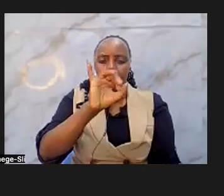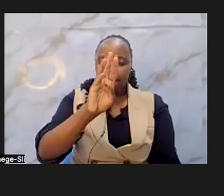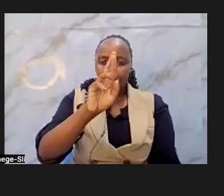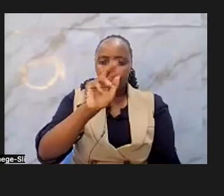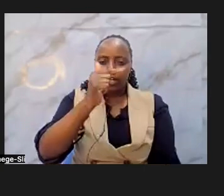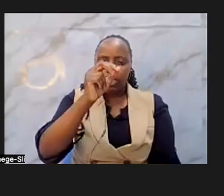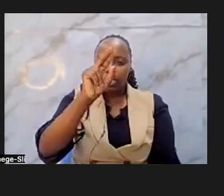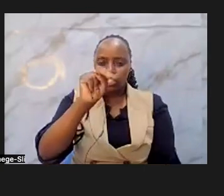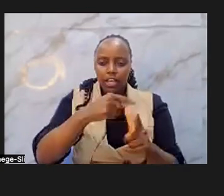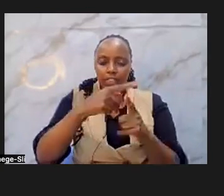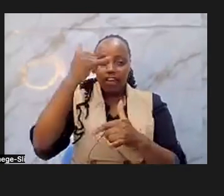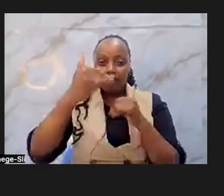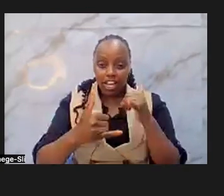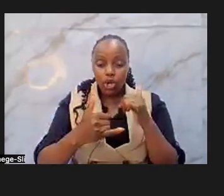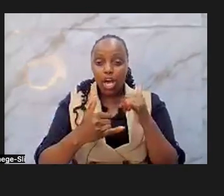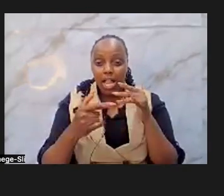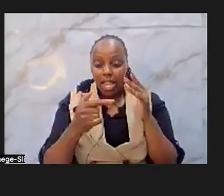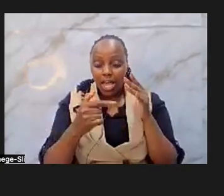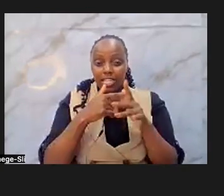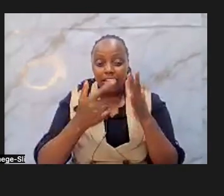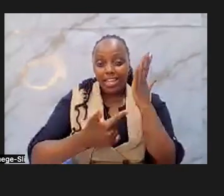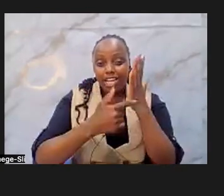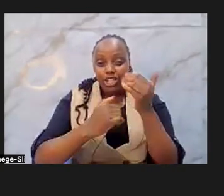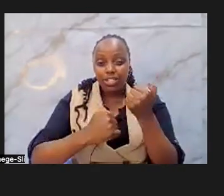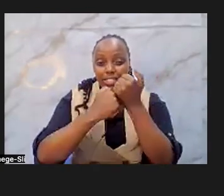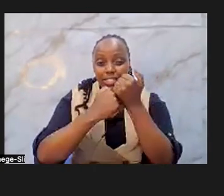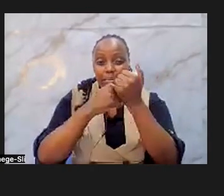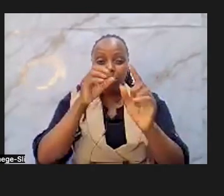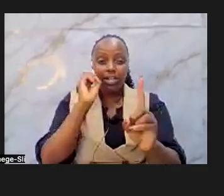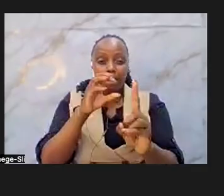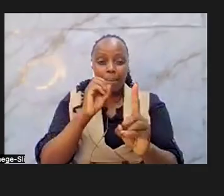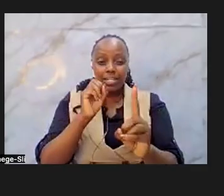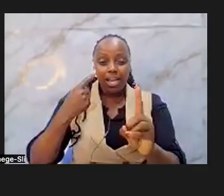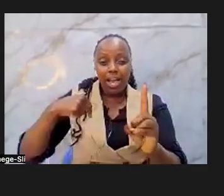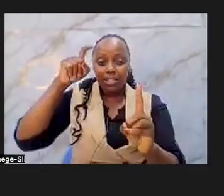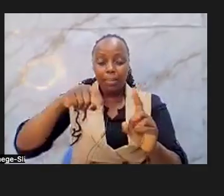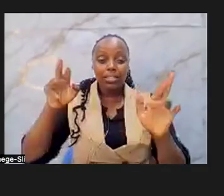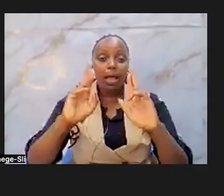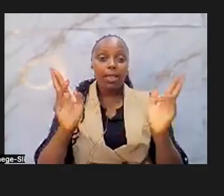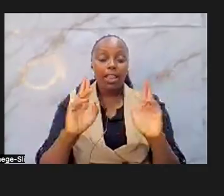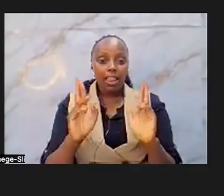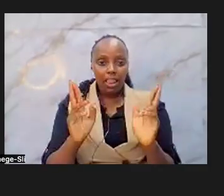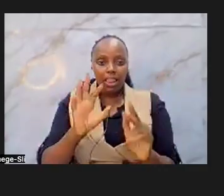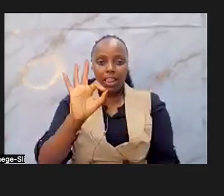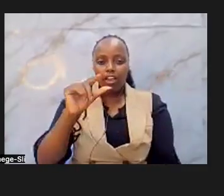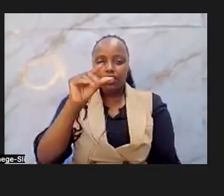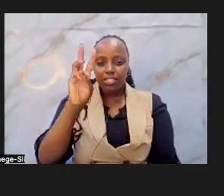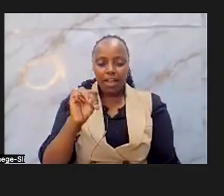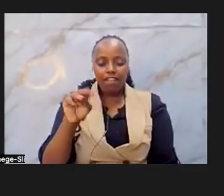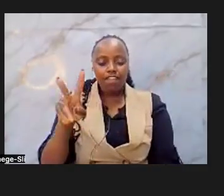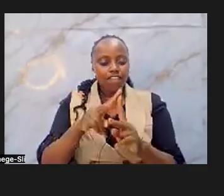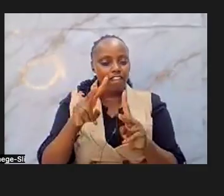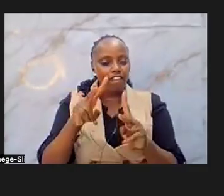is technical support and mentorship. We must be ready FGM is very sensitive. It is